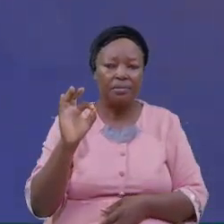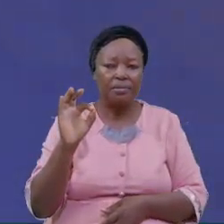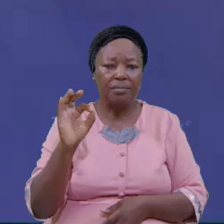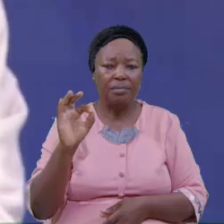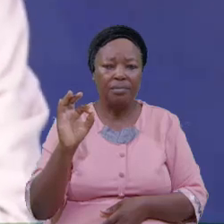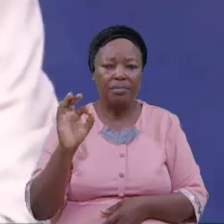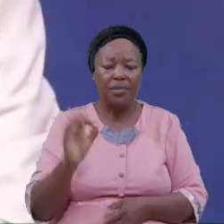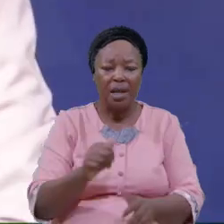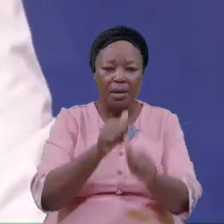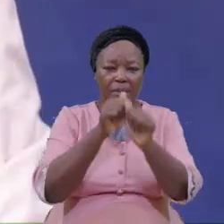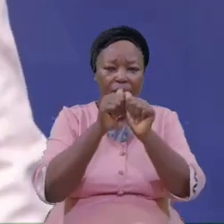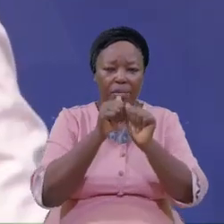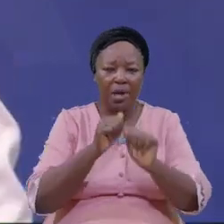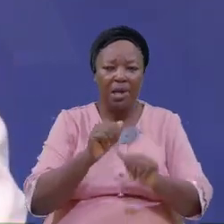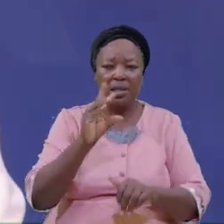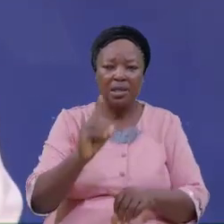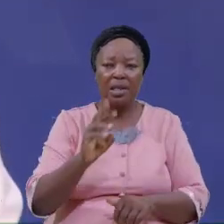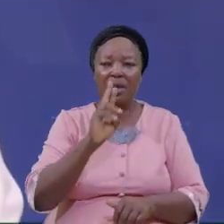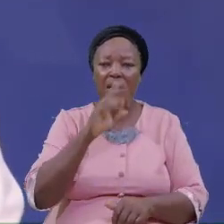Blessed are the peacemakers.